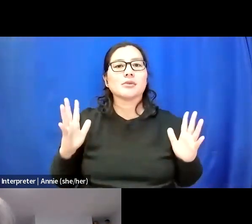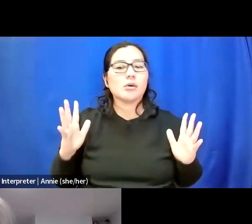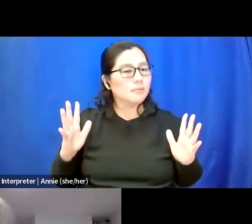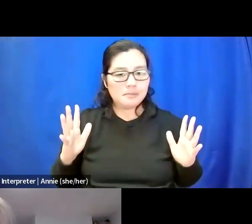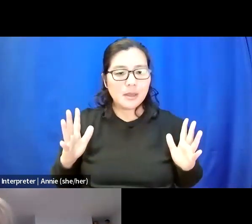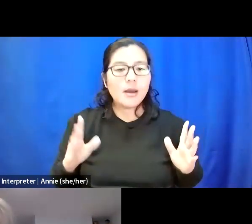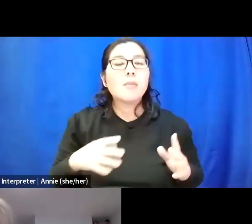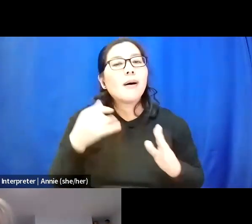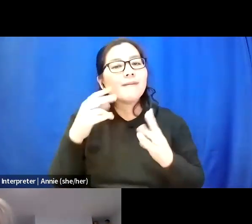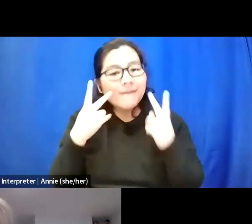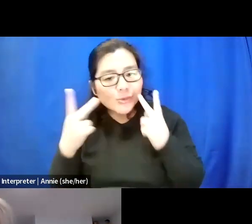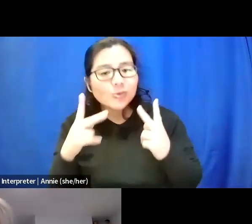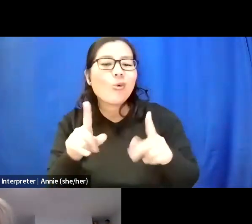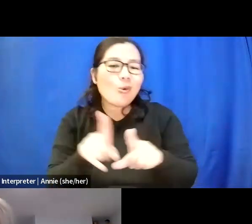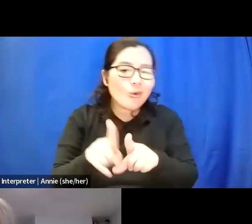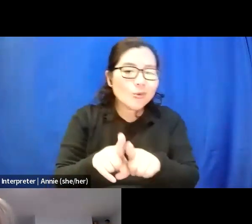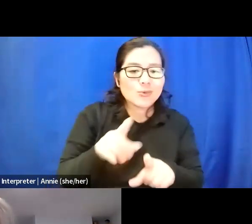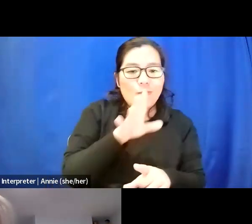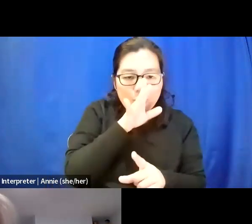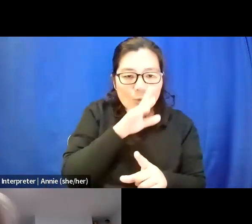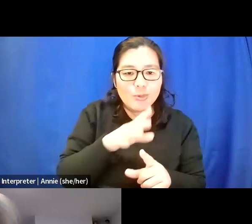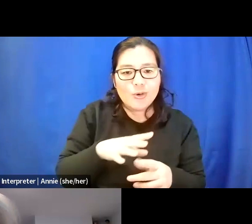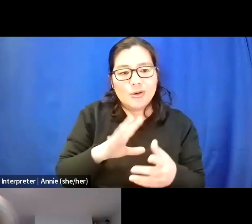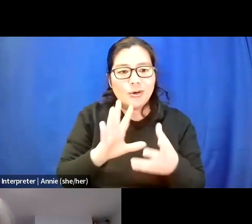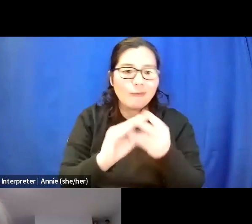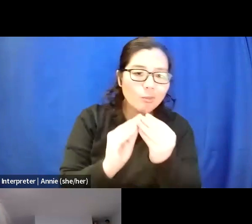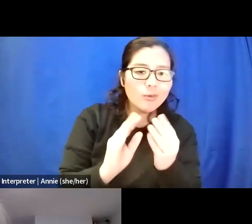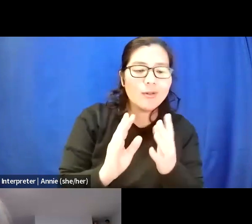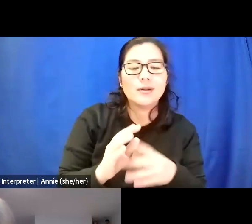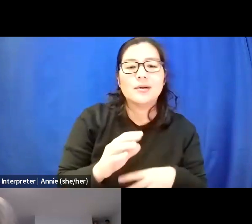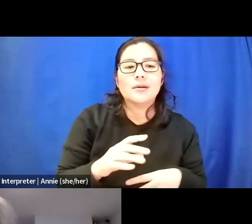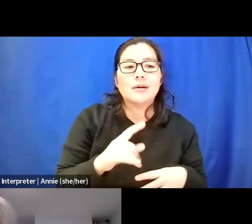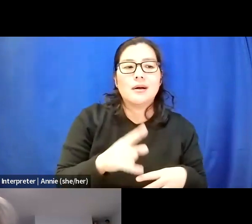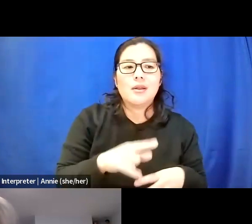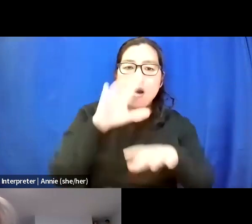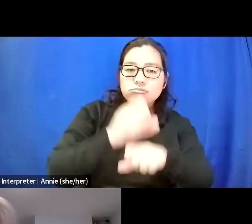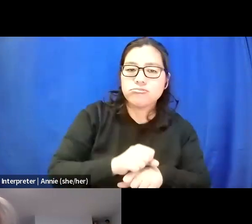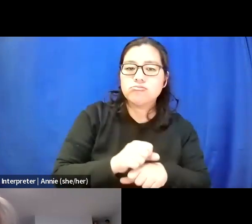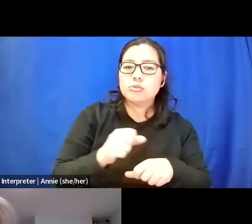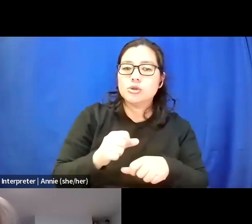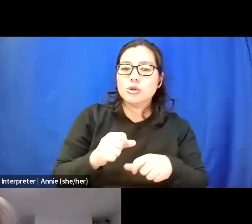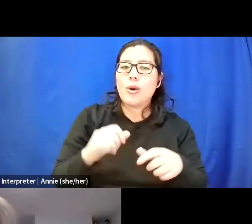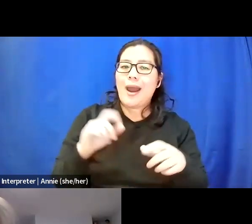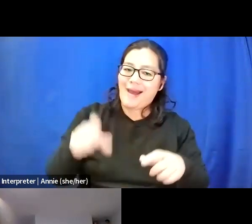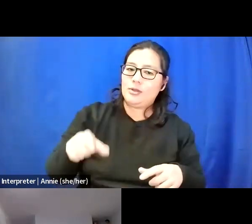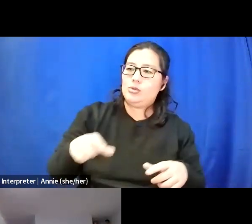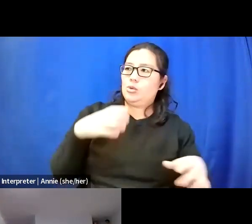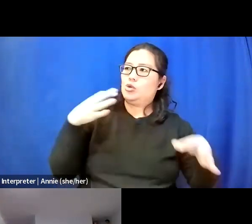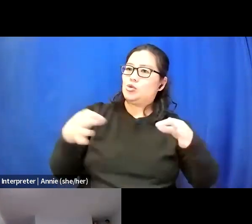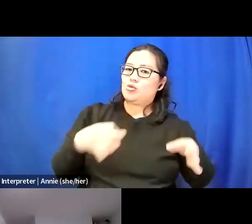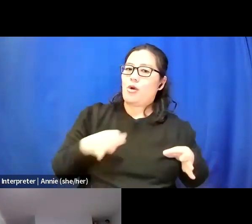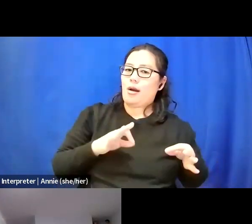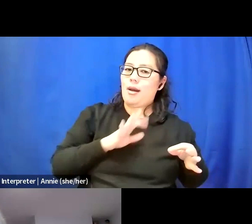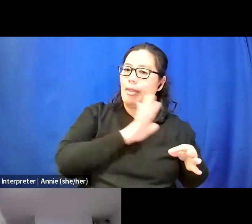verbal artists, and they, are accustomed to describing what they're doing in many kind